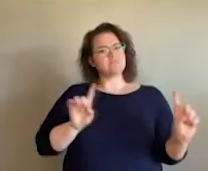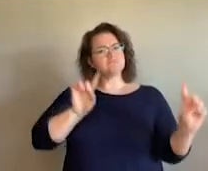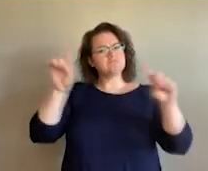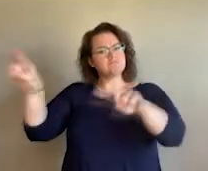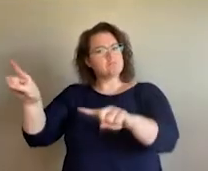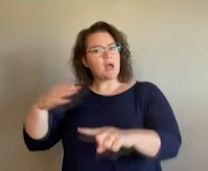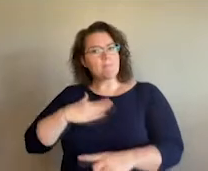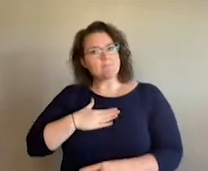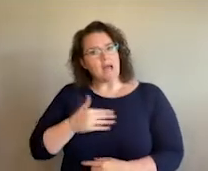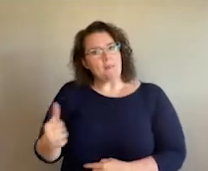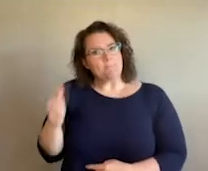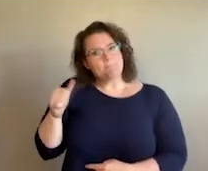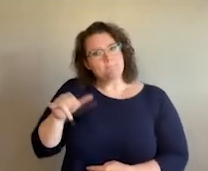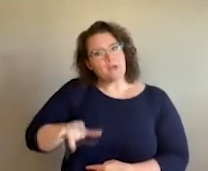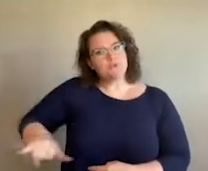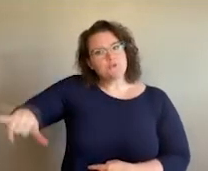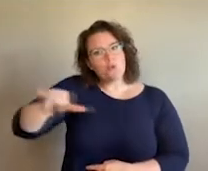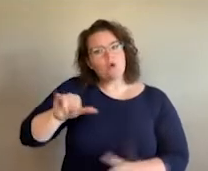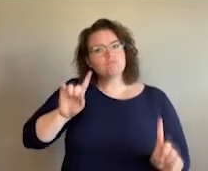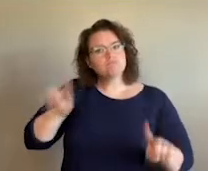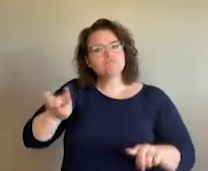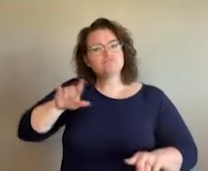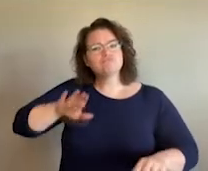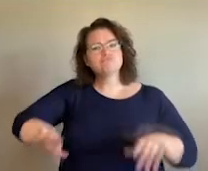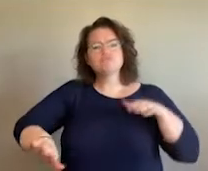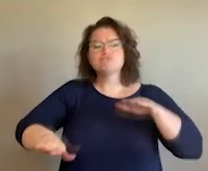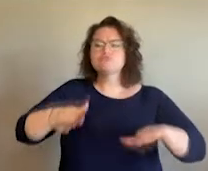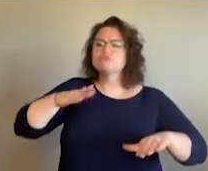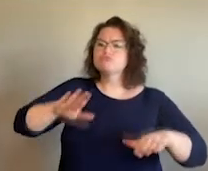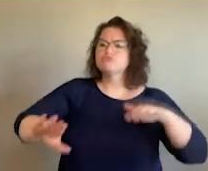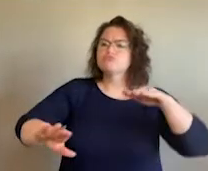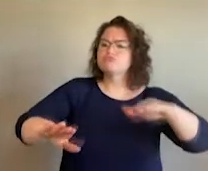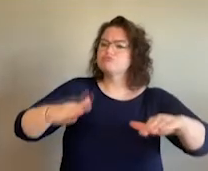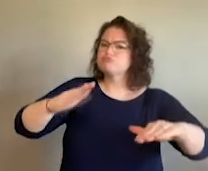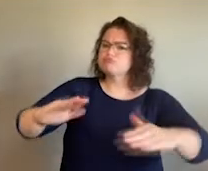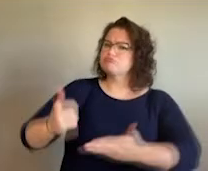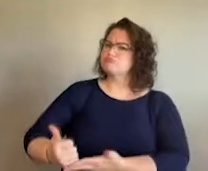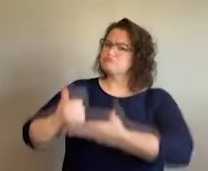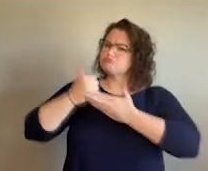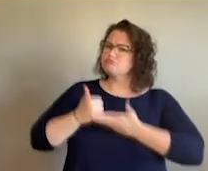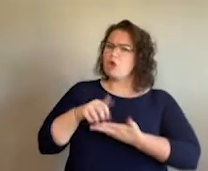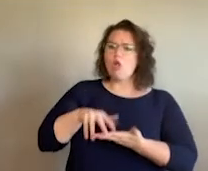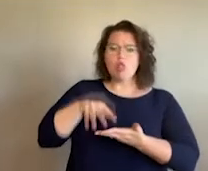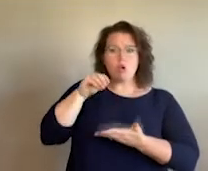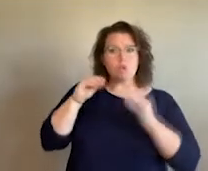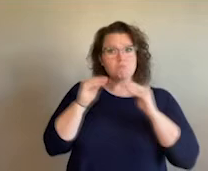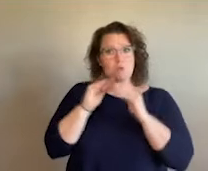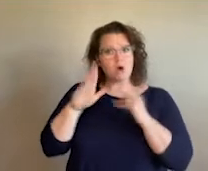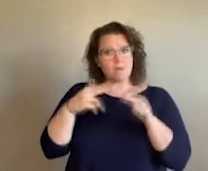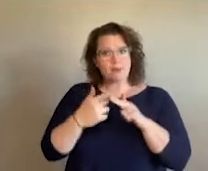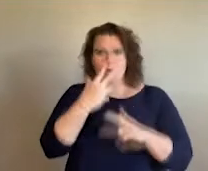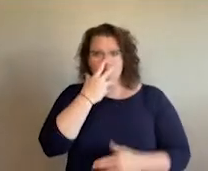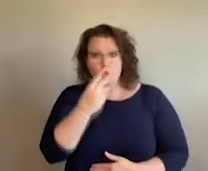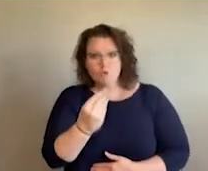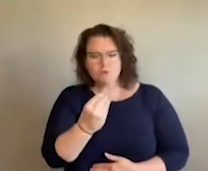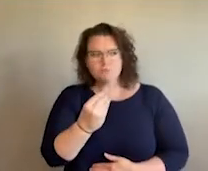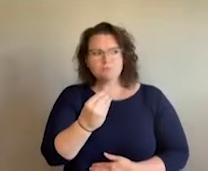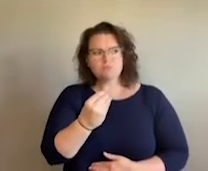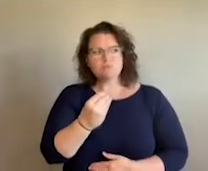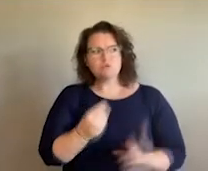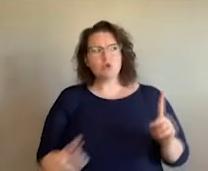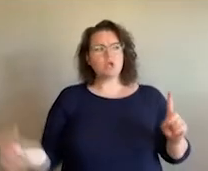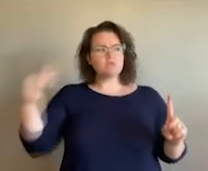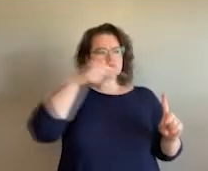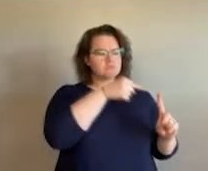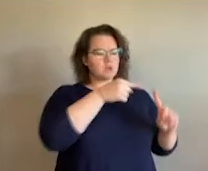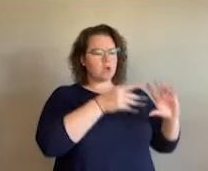my backyard and going on a walk. And it helped me learn just a little bit more about wolves. Well then, thinking back to Little